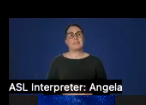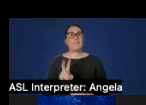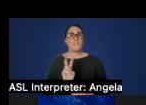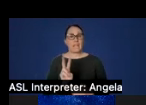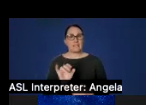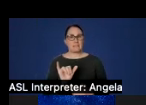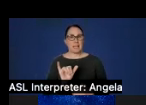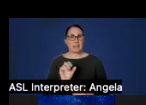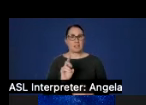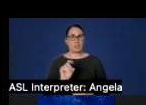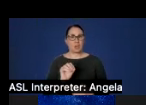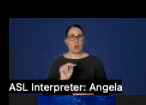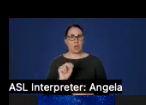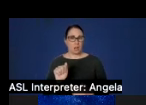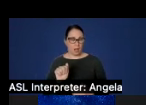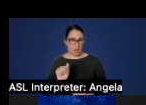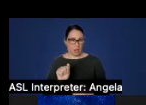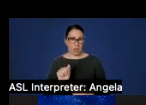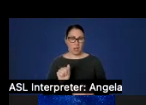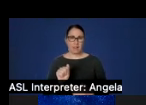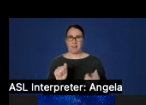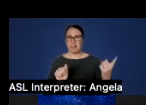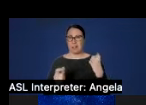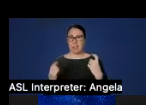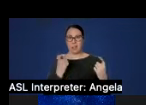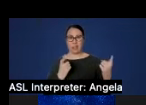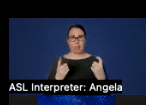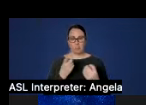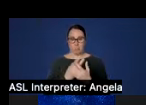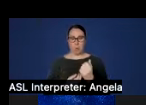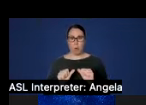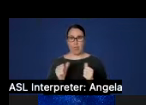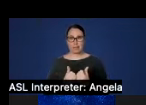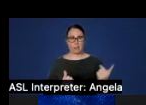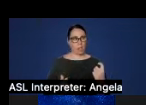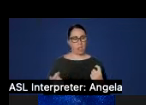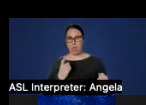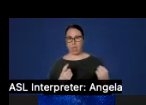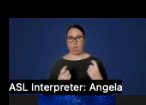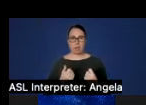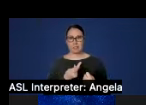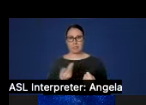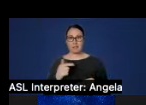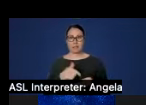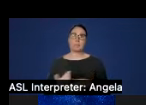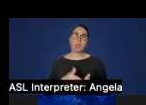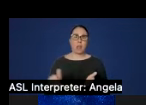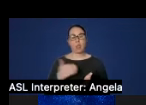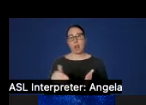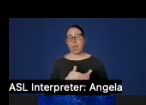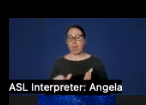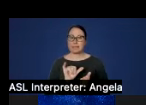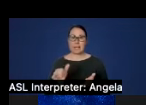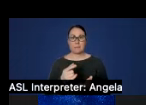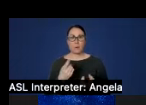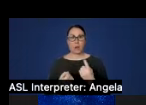can be forced to endure questioning by both agencies on numerous occasions. They're keep repeating questions to me over and over.